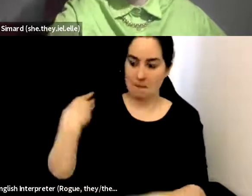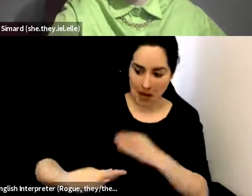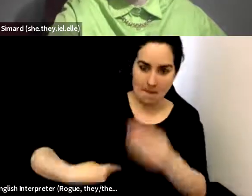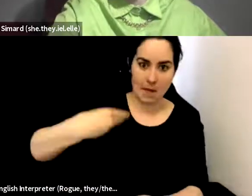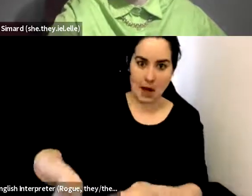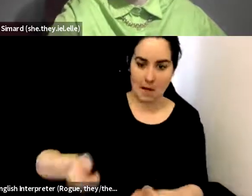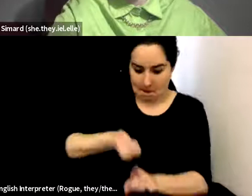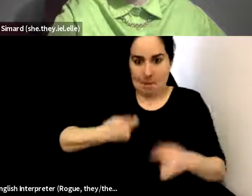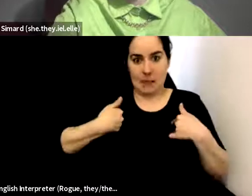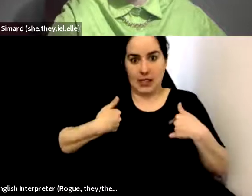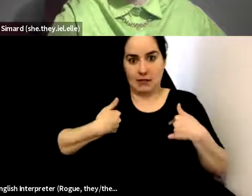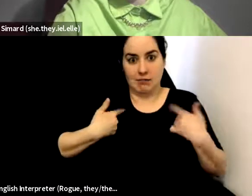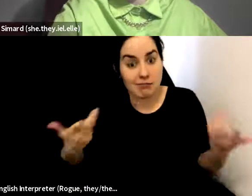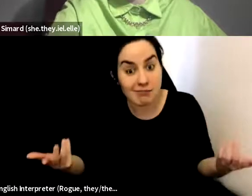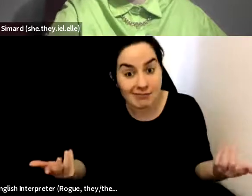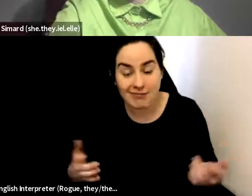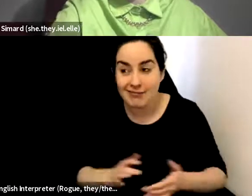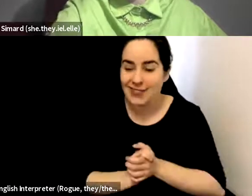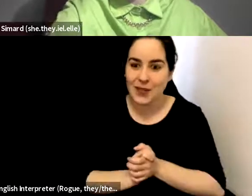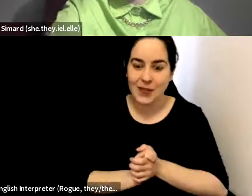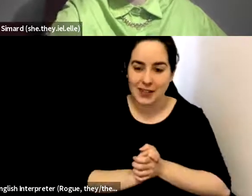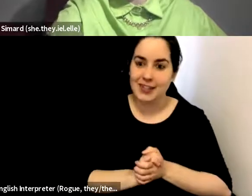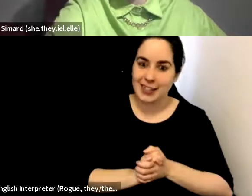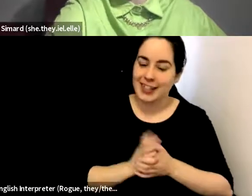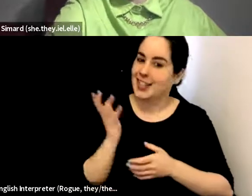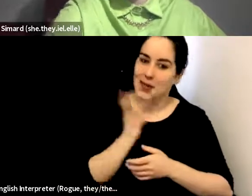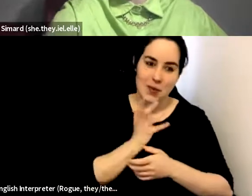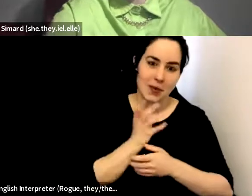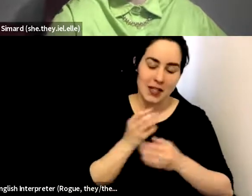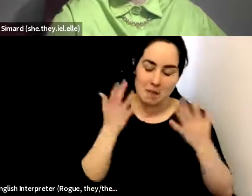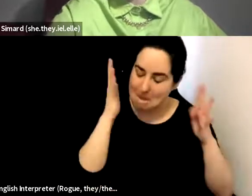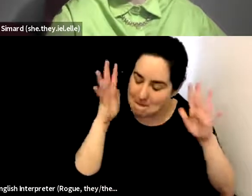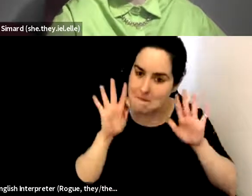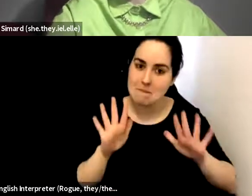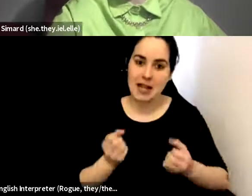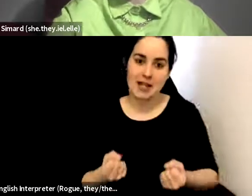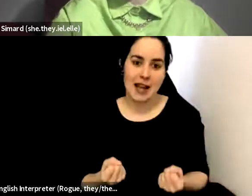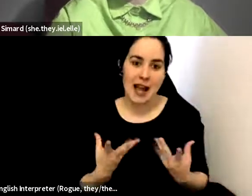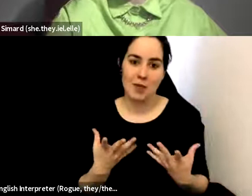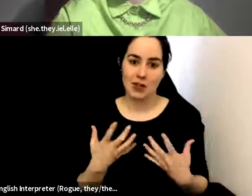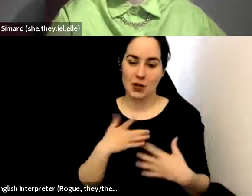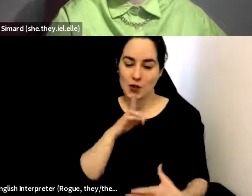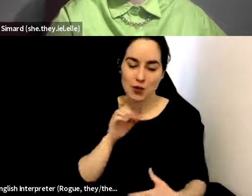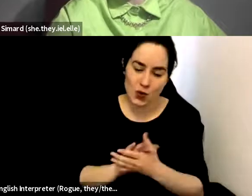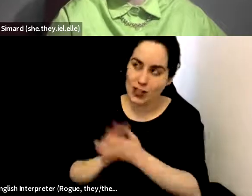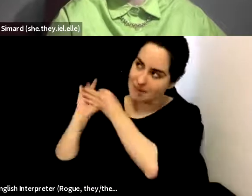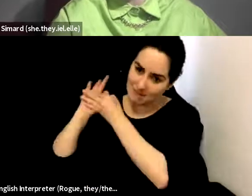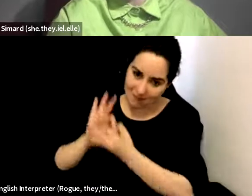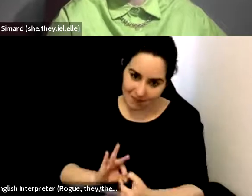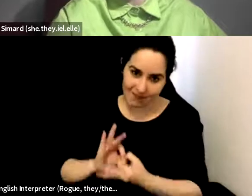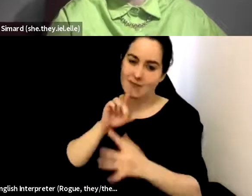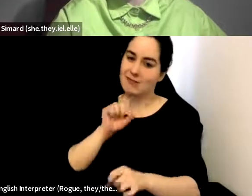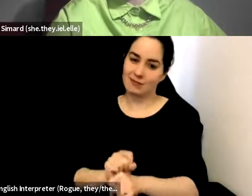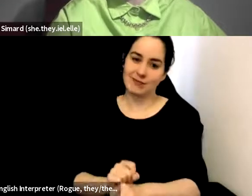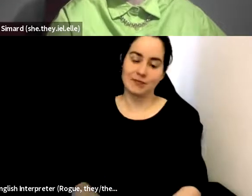it's wild how present they are in ourselves. End of thought. And this is Aria speaking. I think